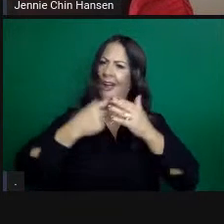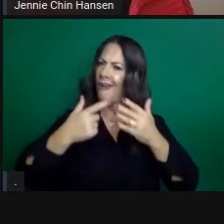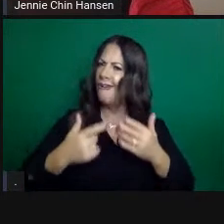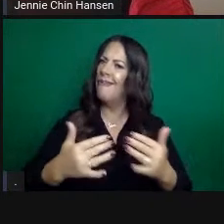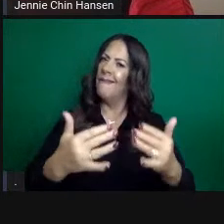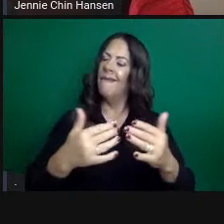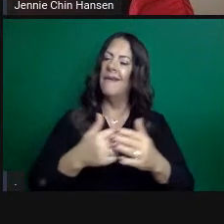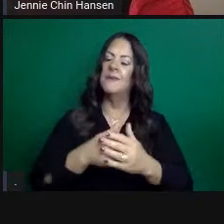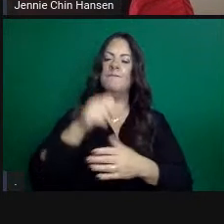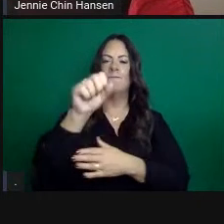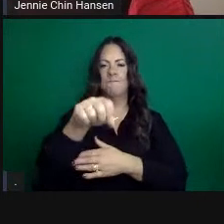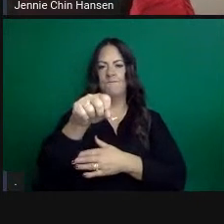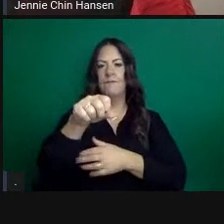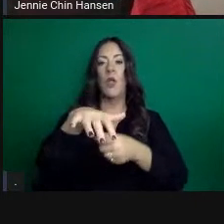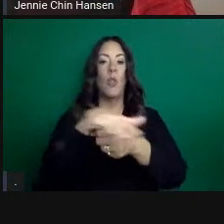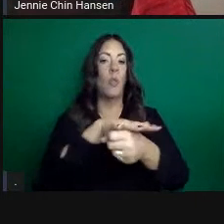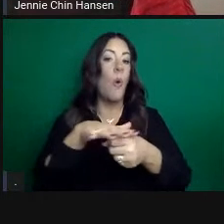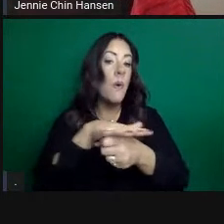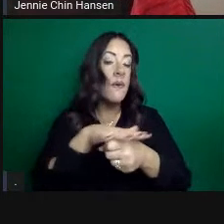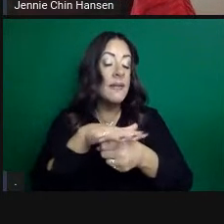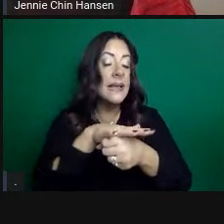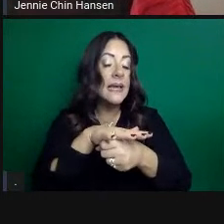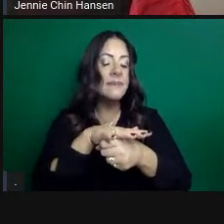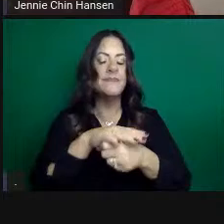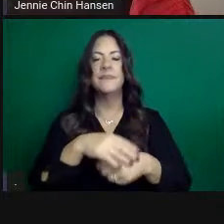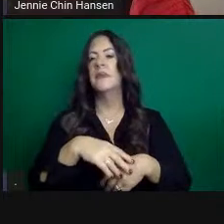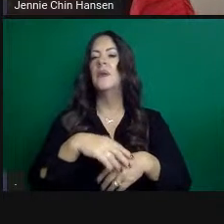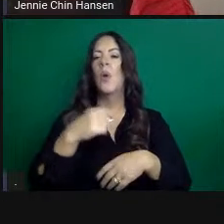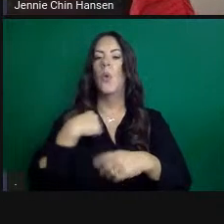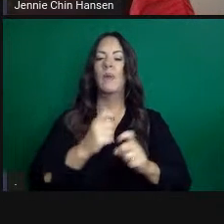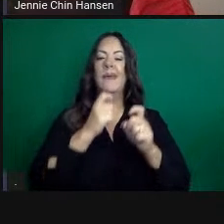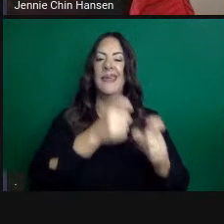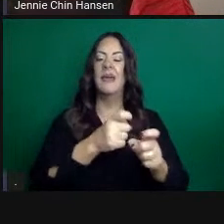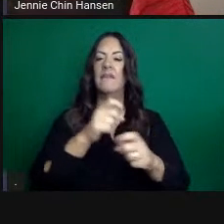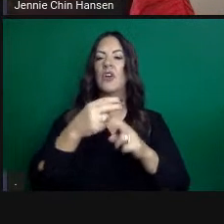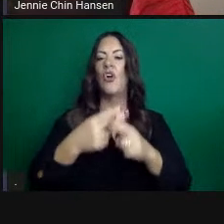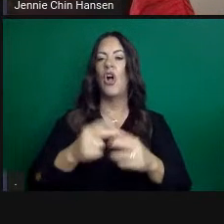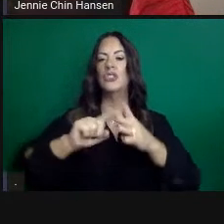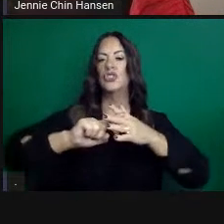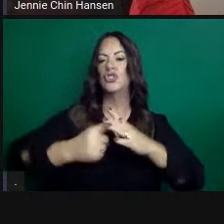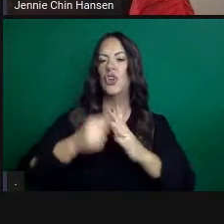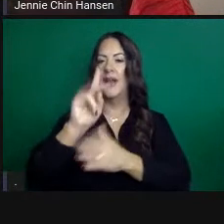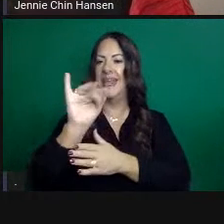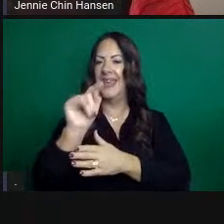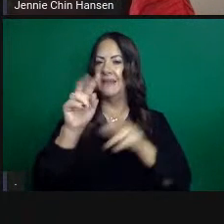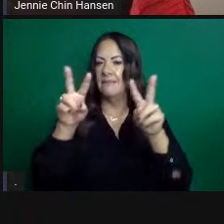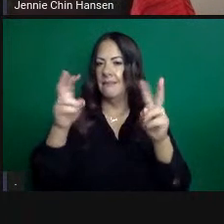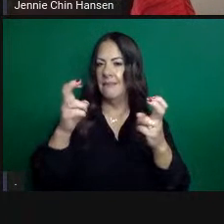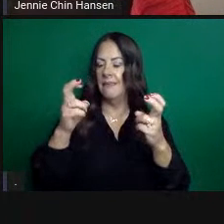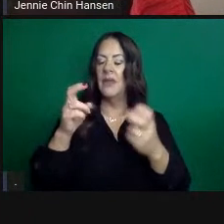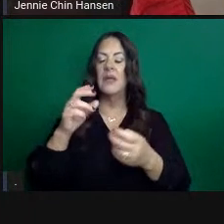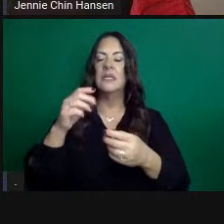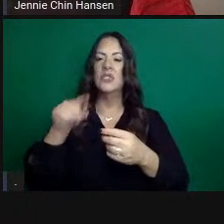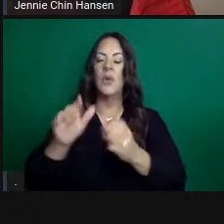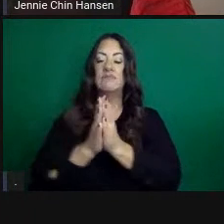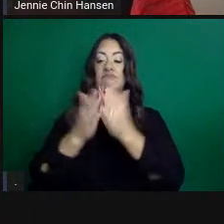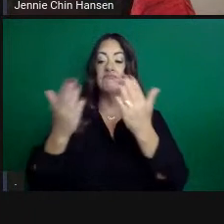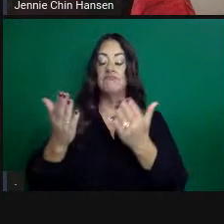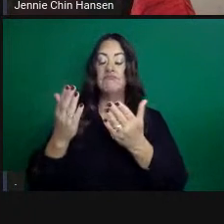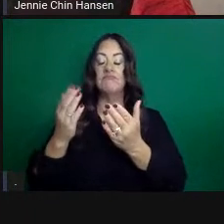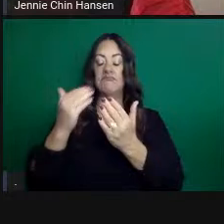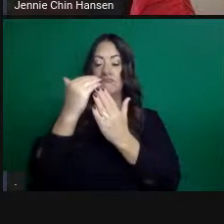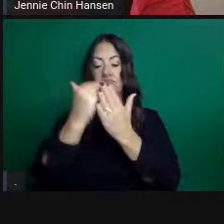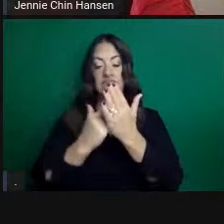local playbooks that are starter kits for all of us that we can customize for our communities, whether we're in